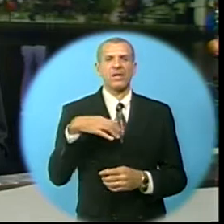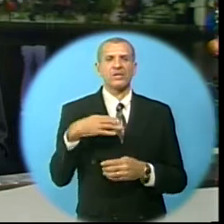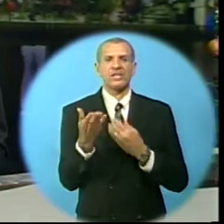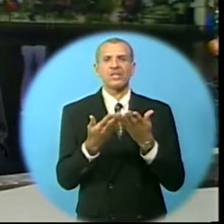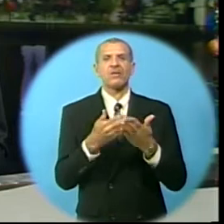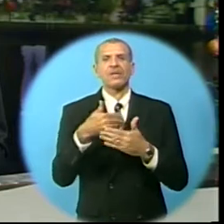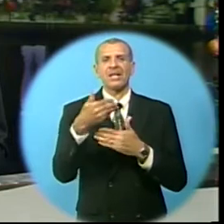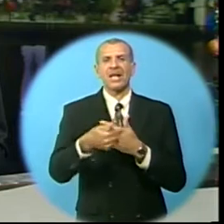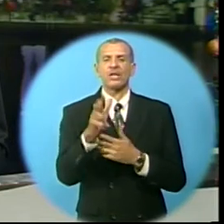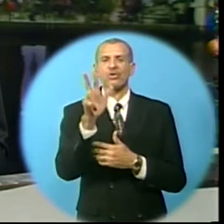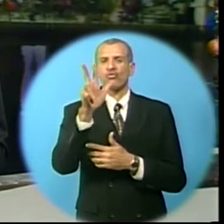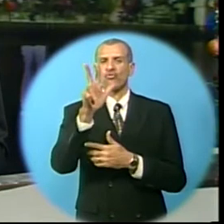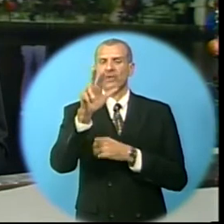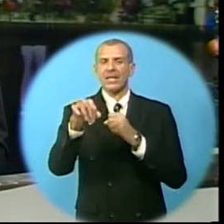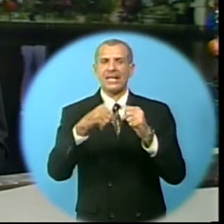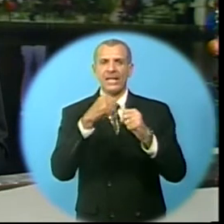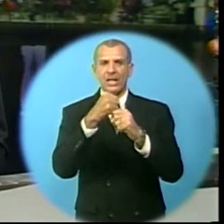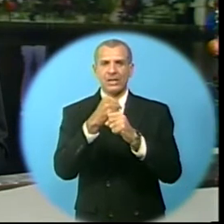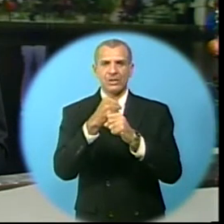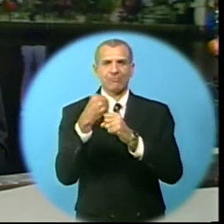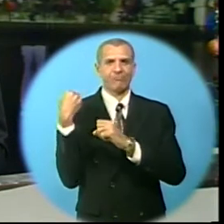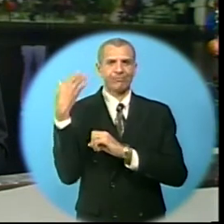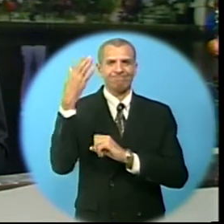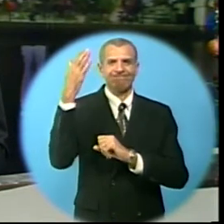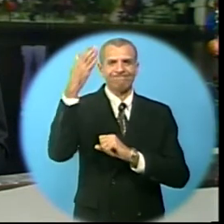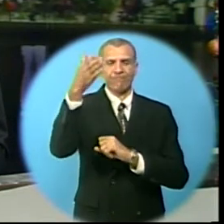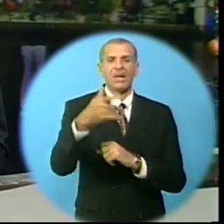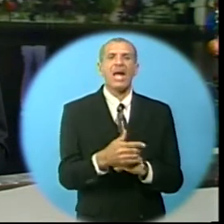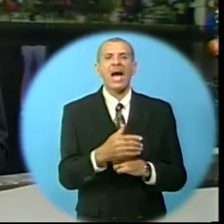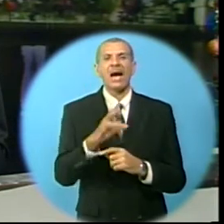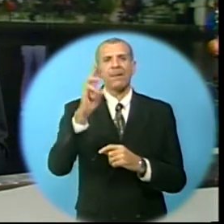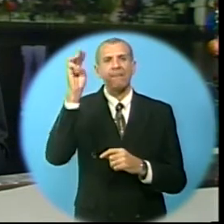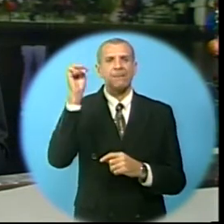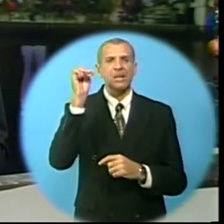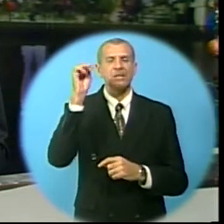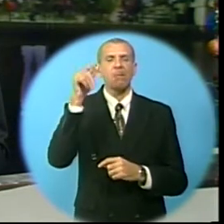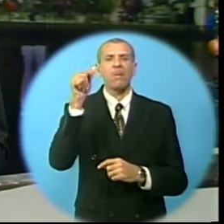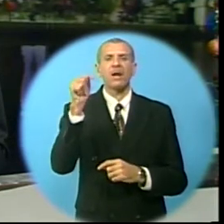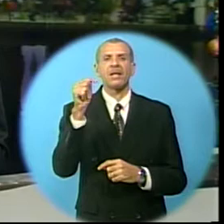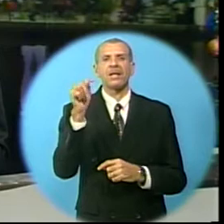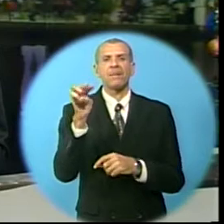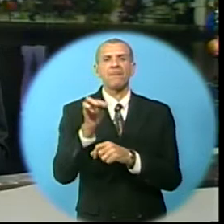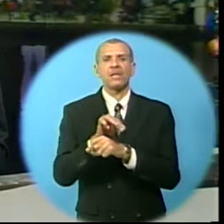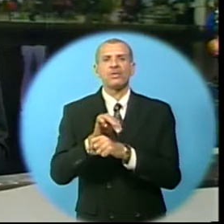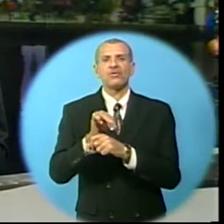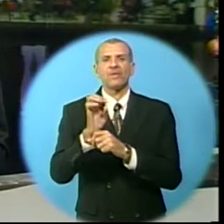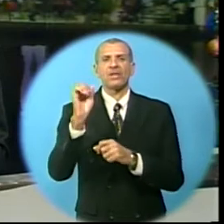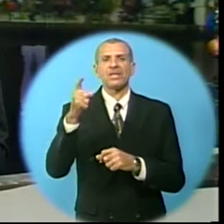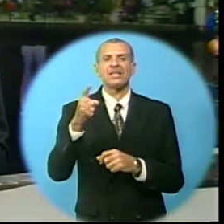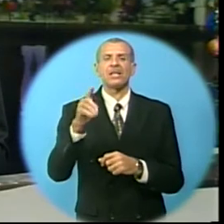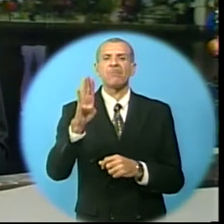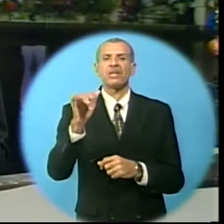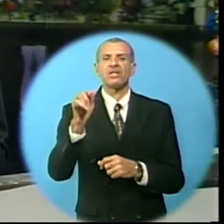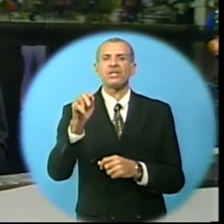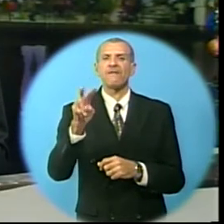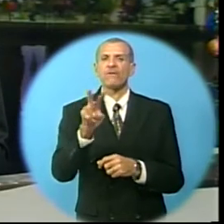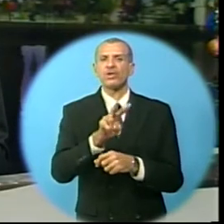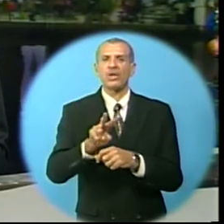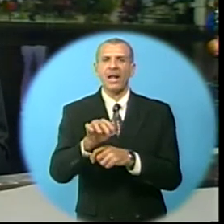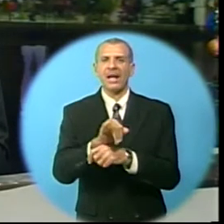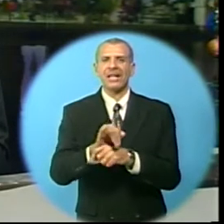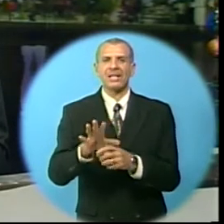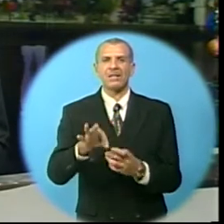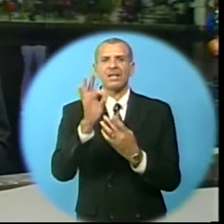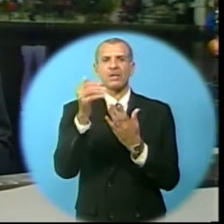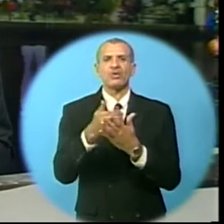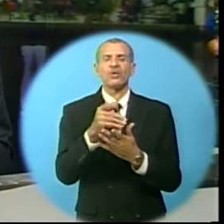for the next 3 years. Dr. Marcia Potter, Permanent Secretary in the Ministry of Education in the British Virgin Islands, was elected